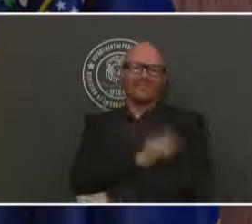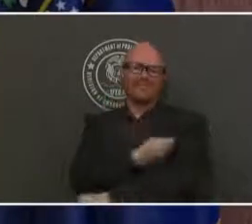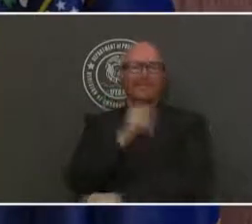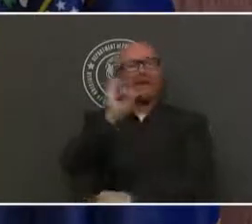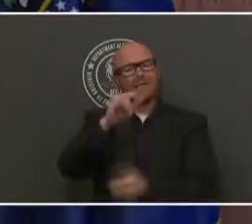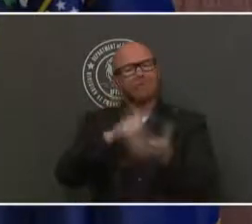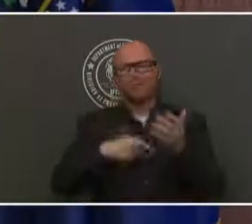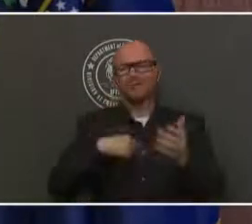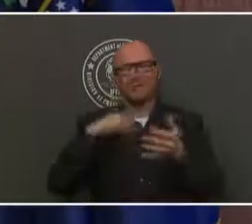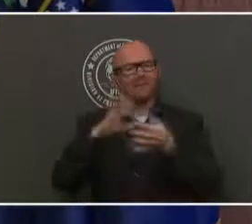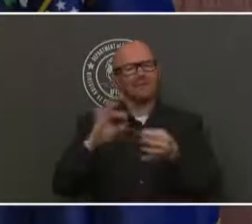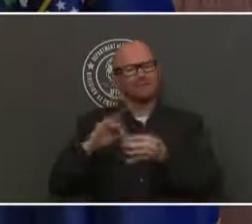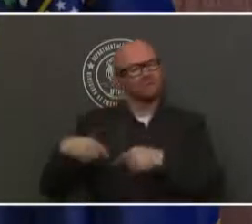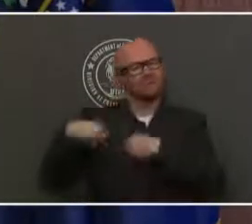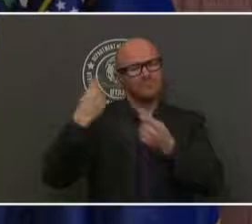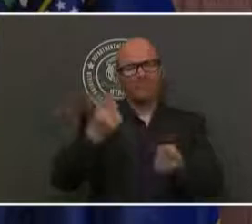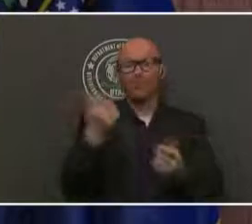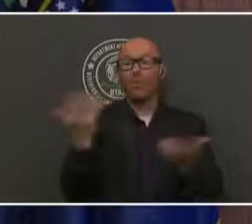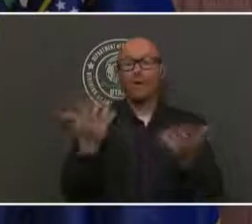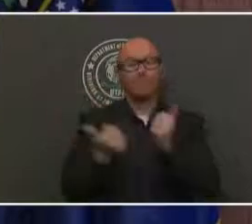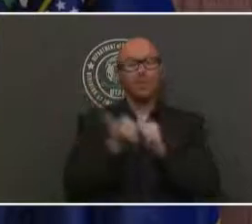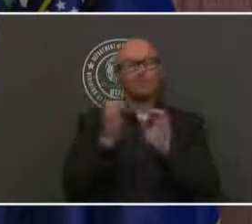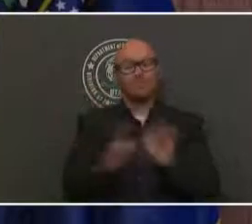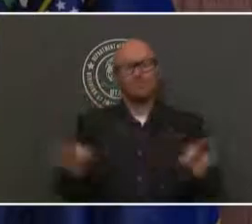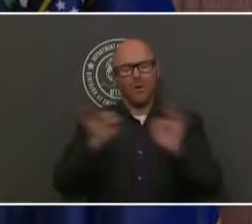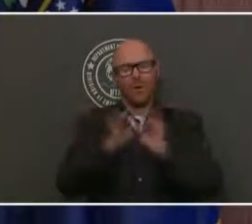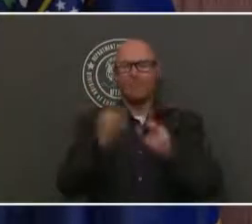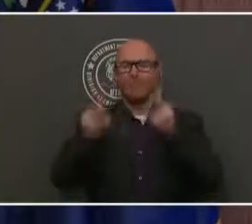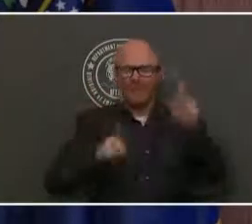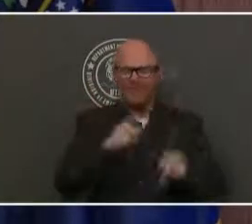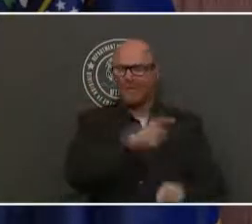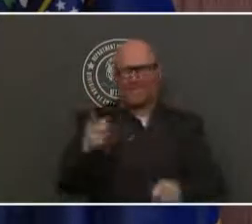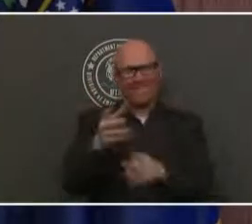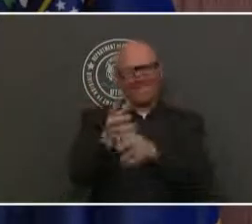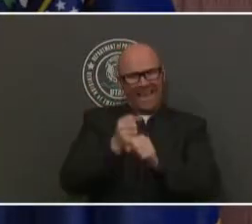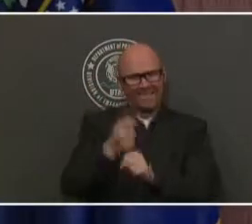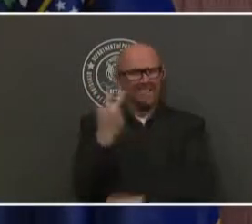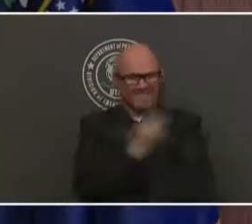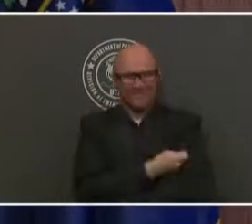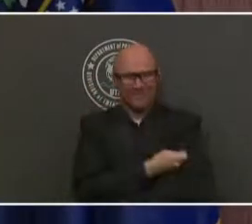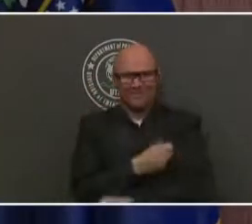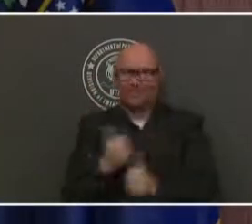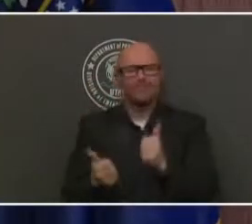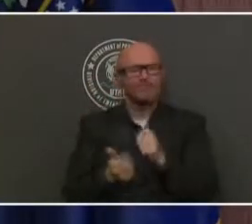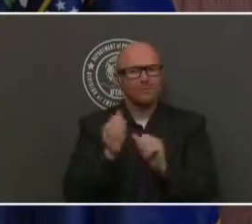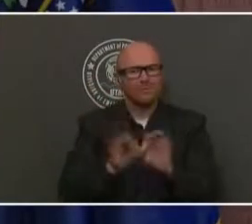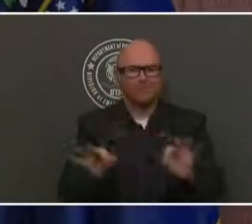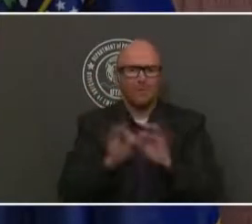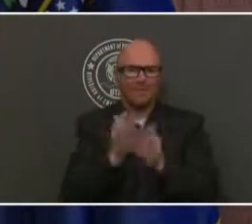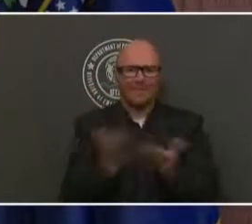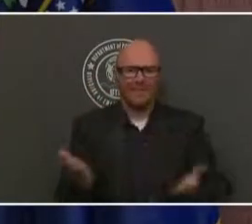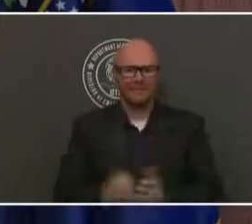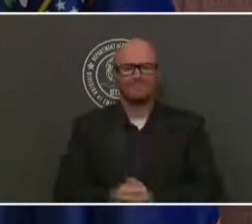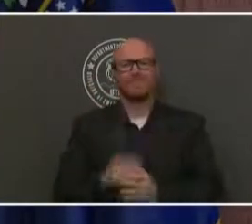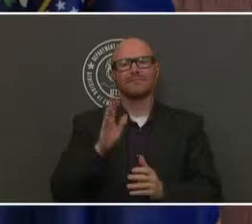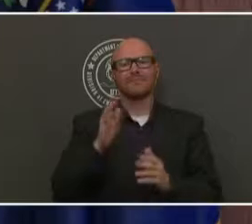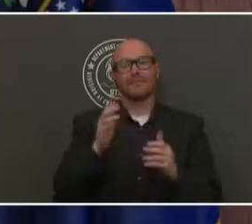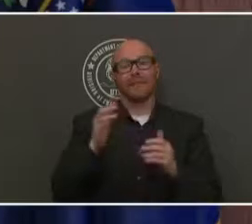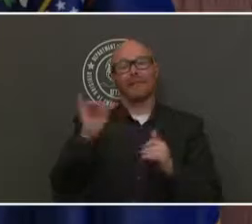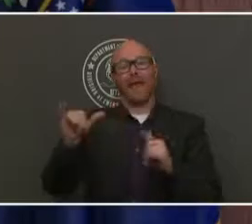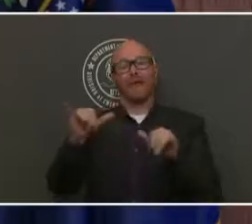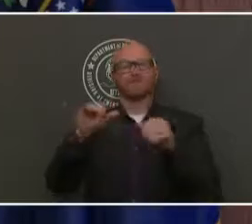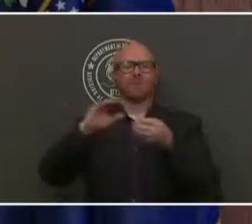from day one. Nothing matters more than getting vaccines into arms. And so the metric that was chosen